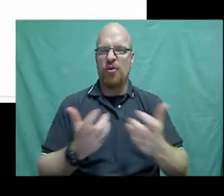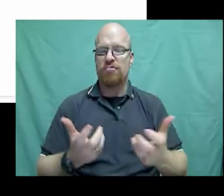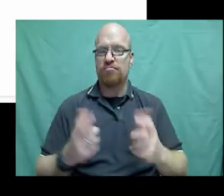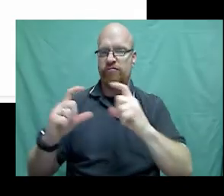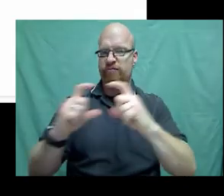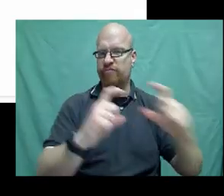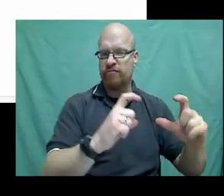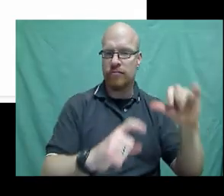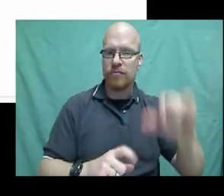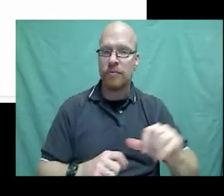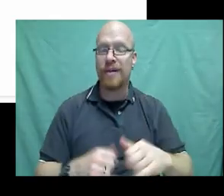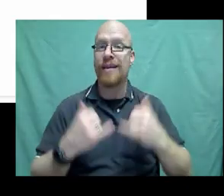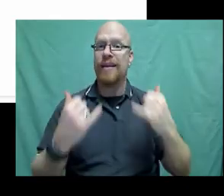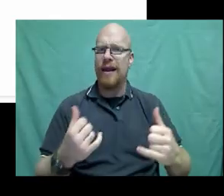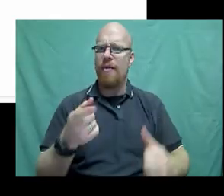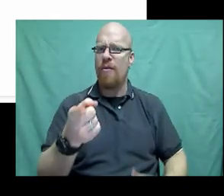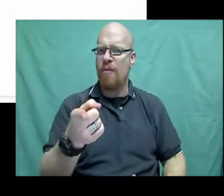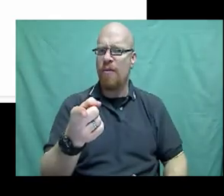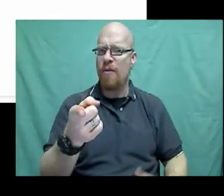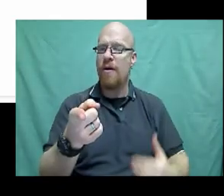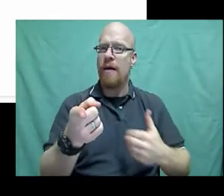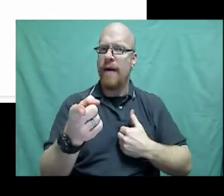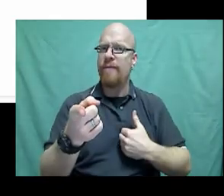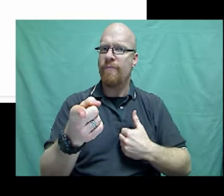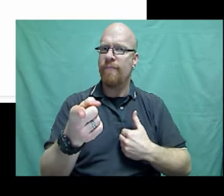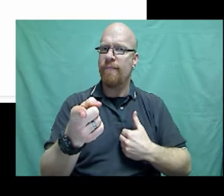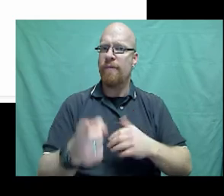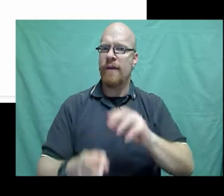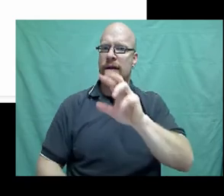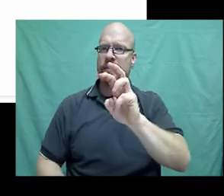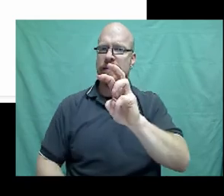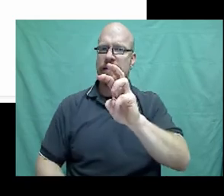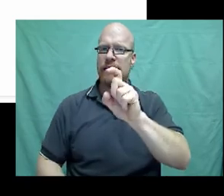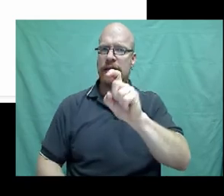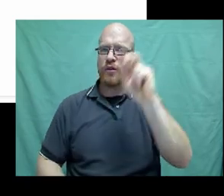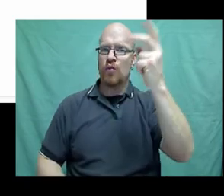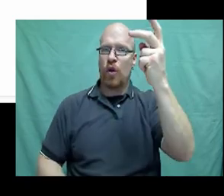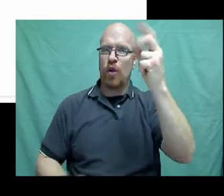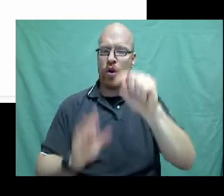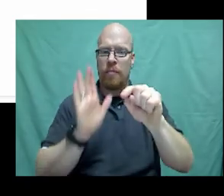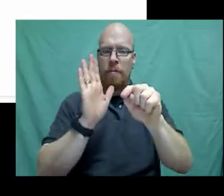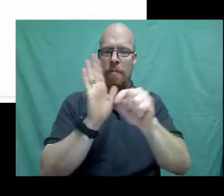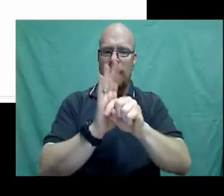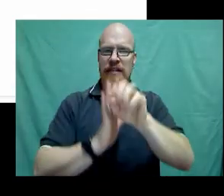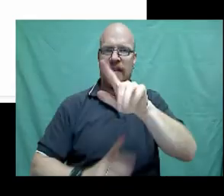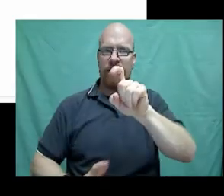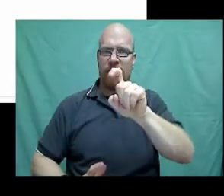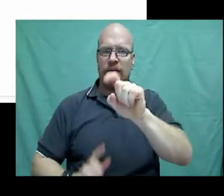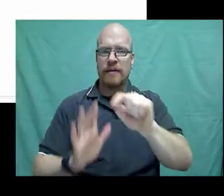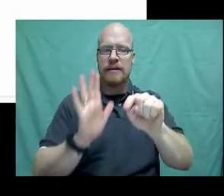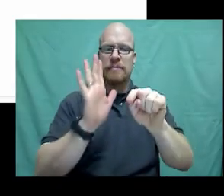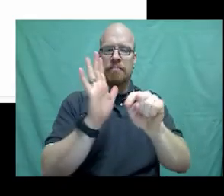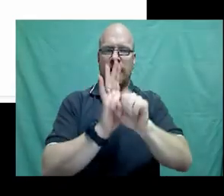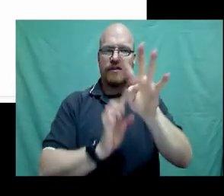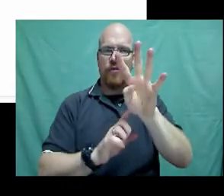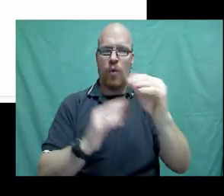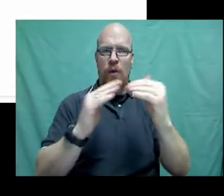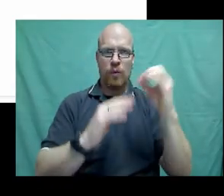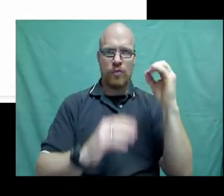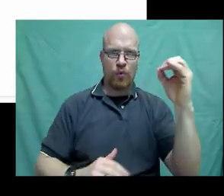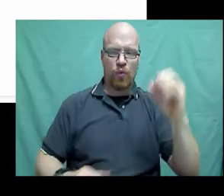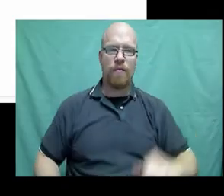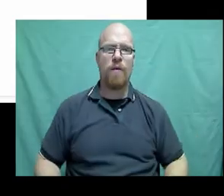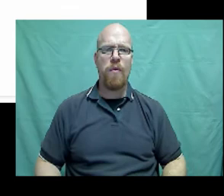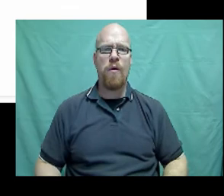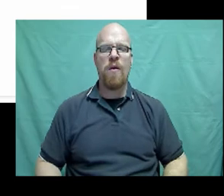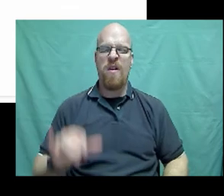and whatnot. Well, factoring. So, we have here before us 6x squared minus